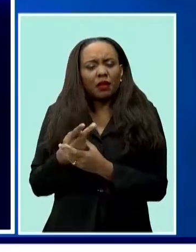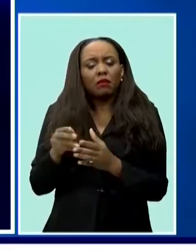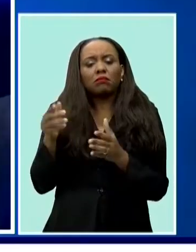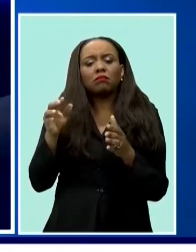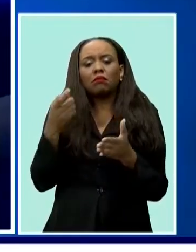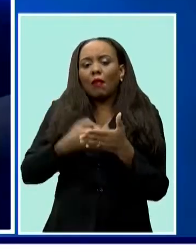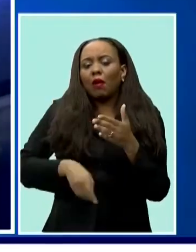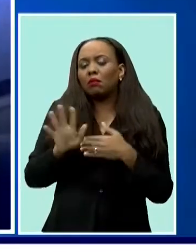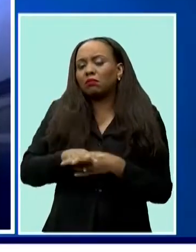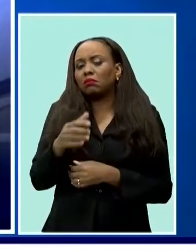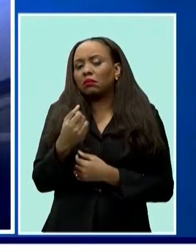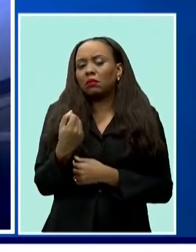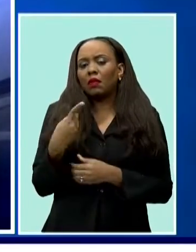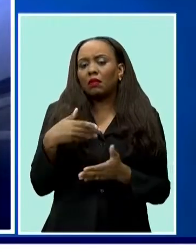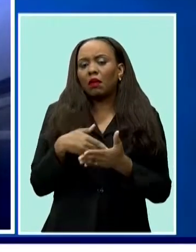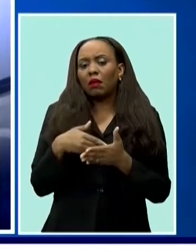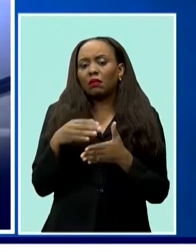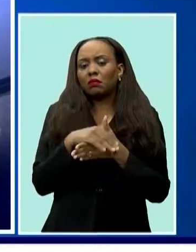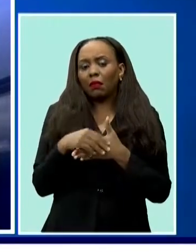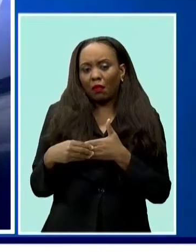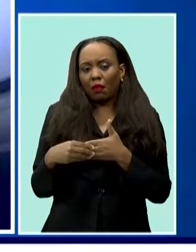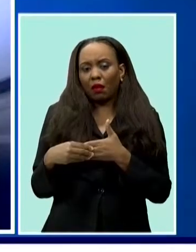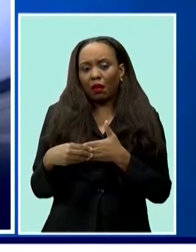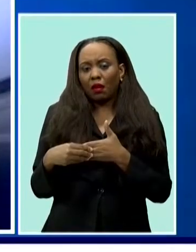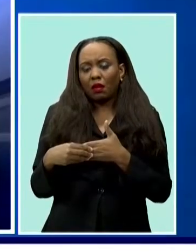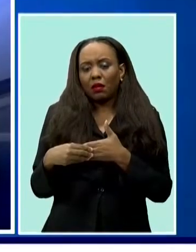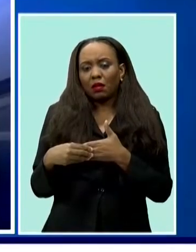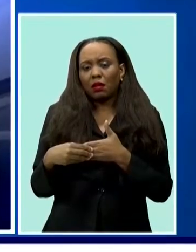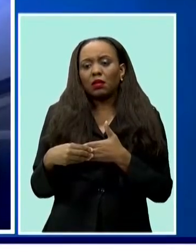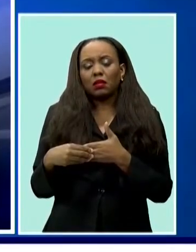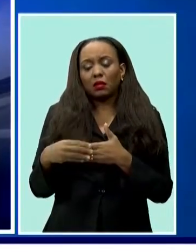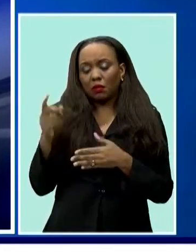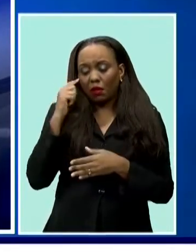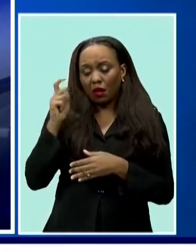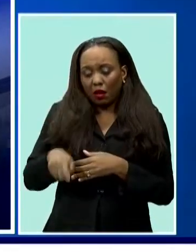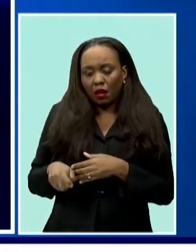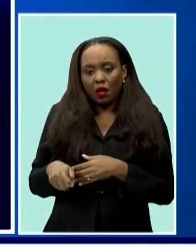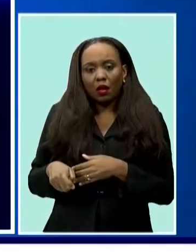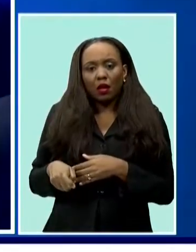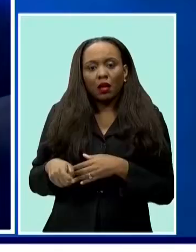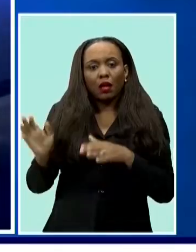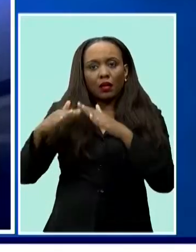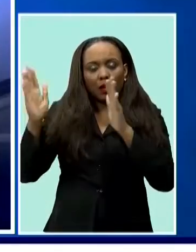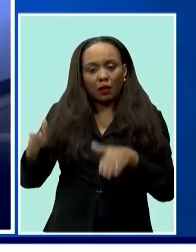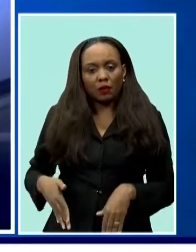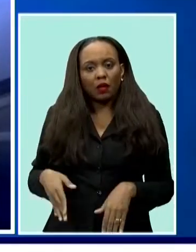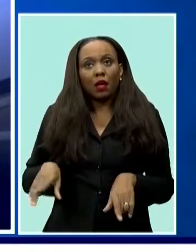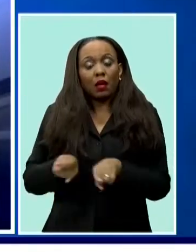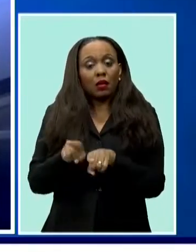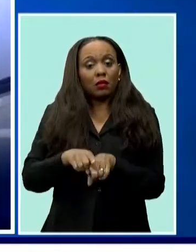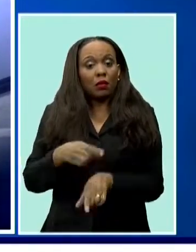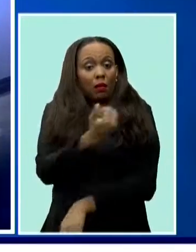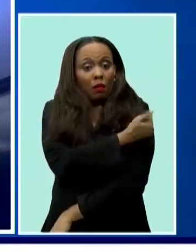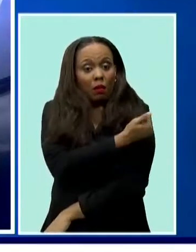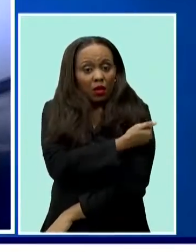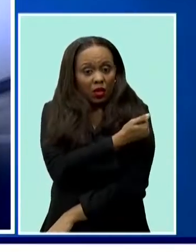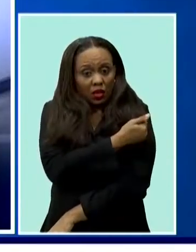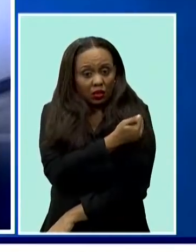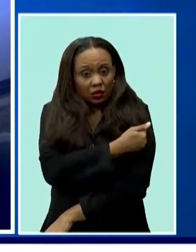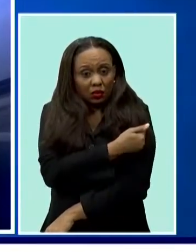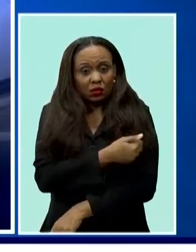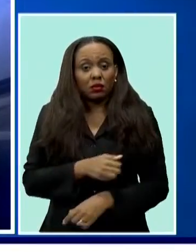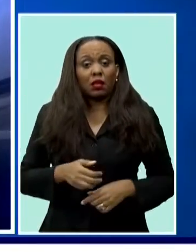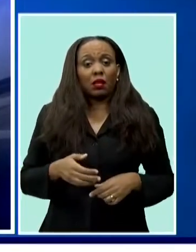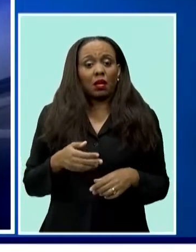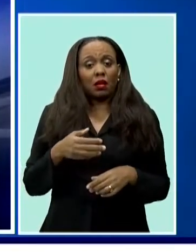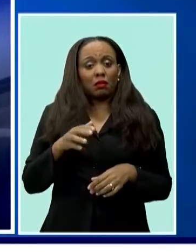street value of $11,000 was recovered from a residence in the area. In addition, a quantity of cocaine weighing 10.3 grams with an